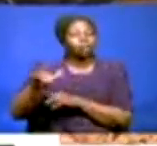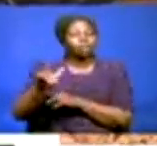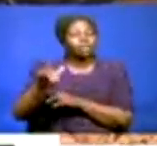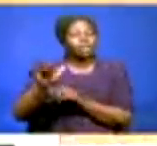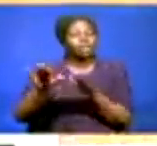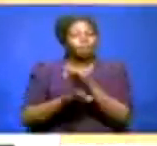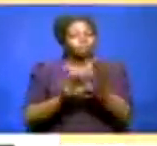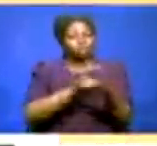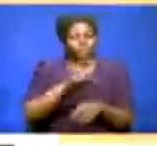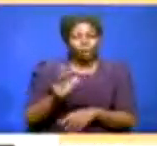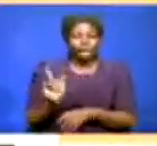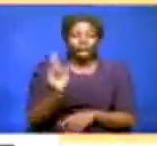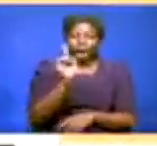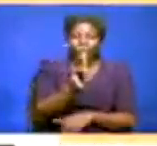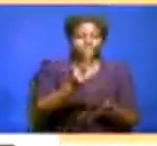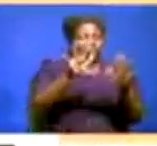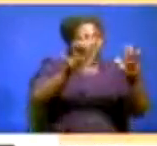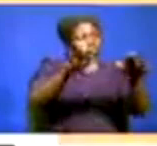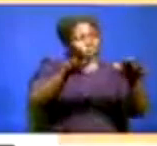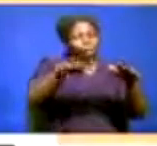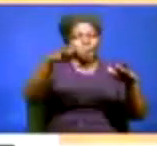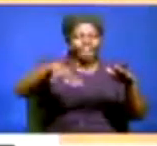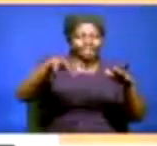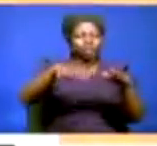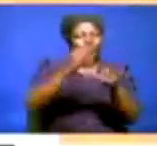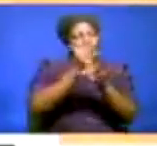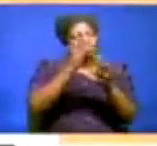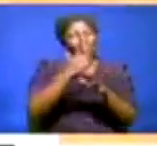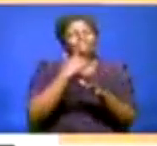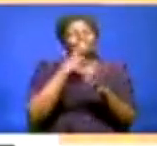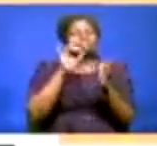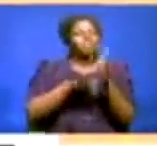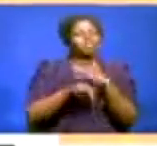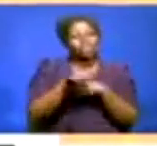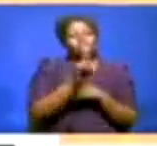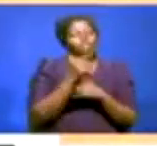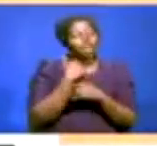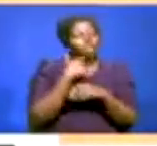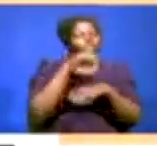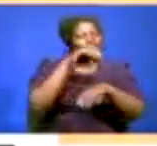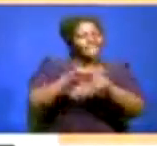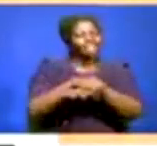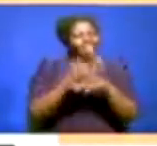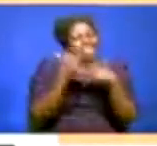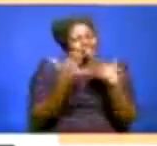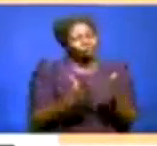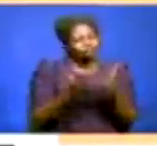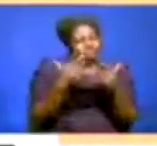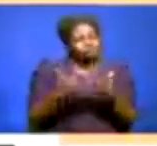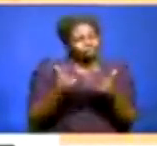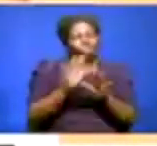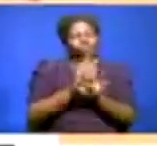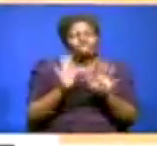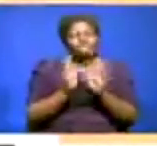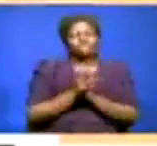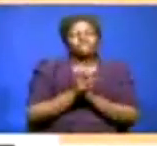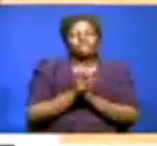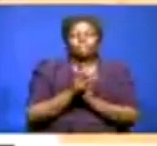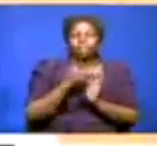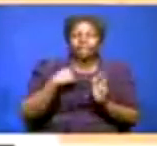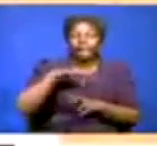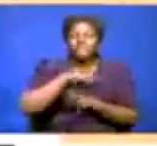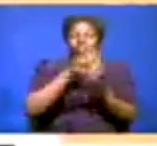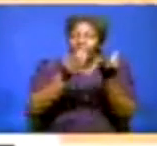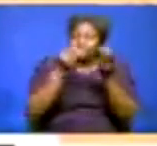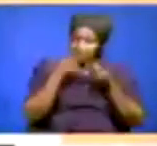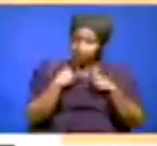matatu operators who claimed they have been operating into losses. Tumepata hii habari na tumekuja na